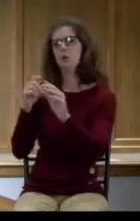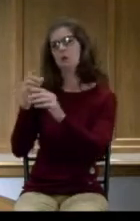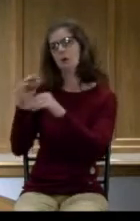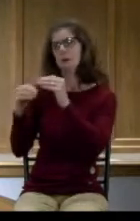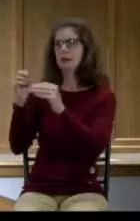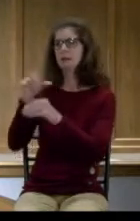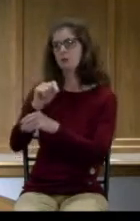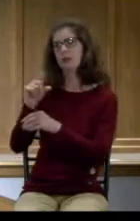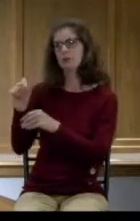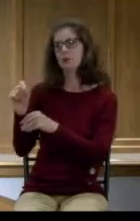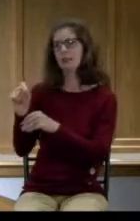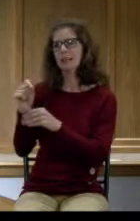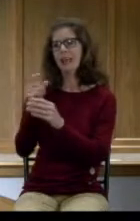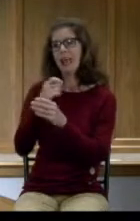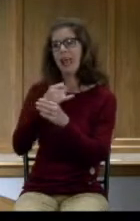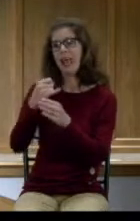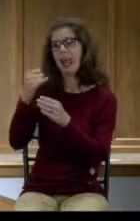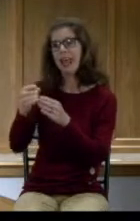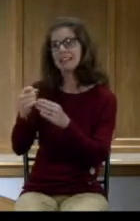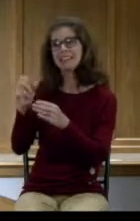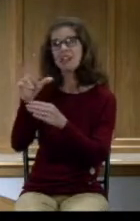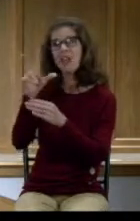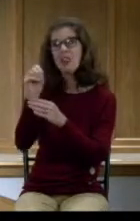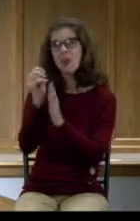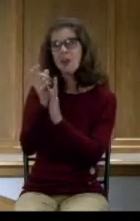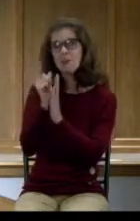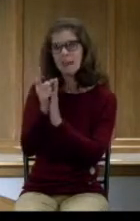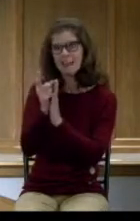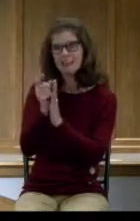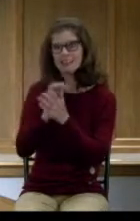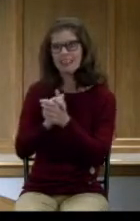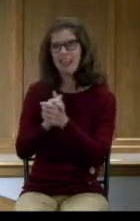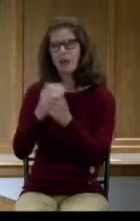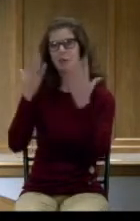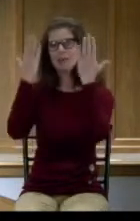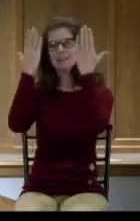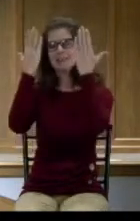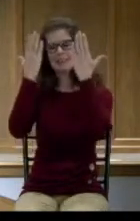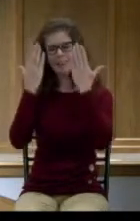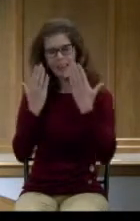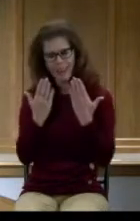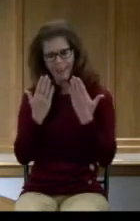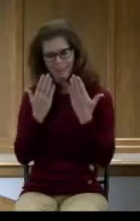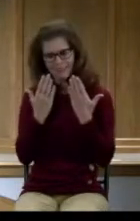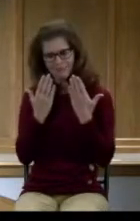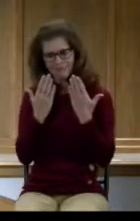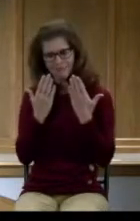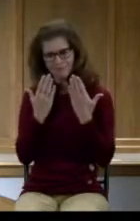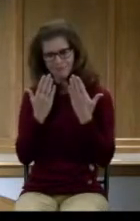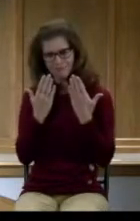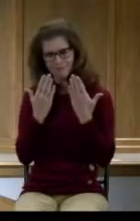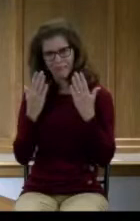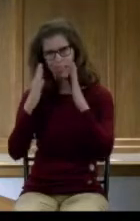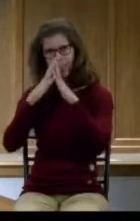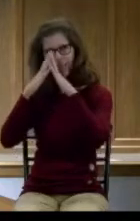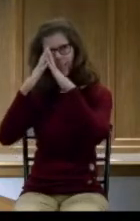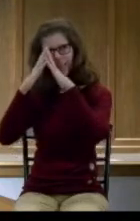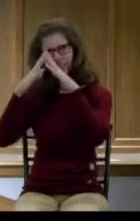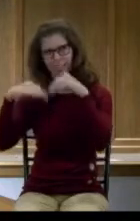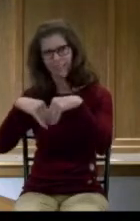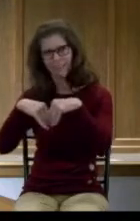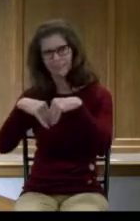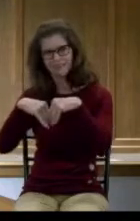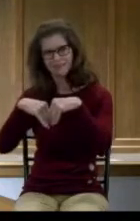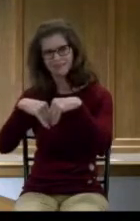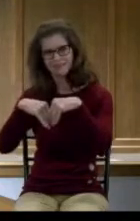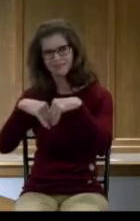Grid only lasted 30 minutes. It was very, very sad. This is what Snow Grid became. It was actually, I